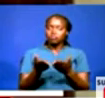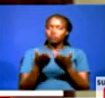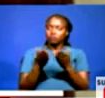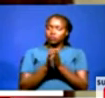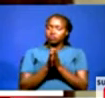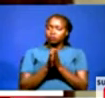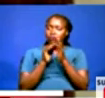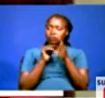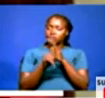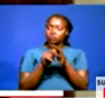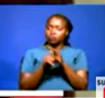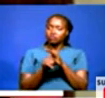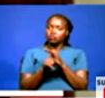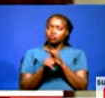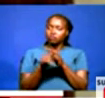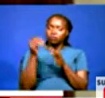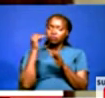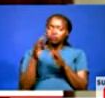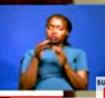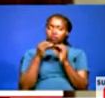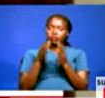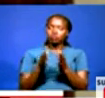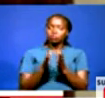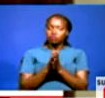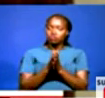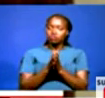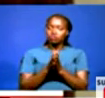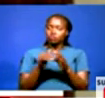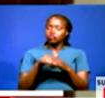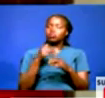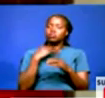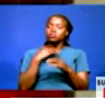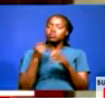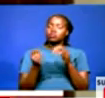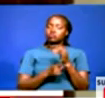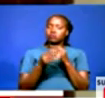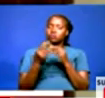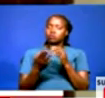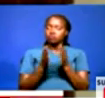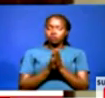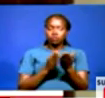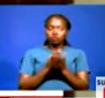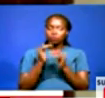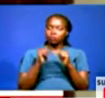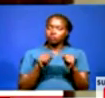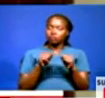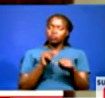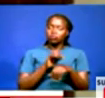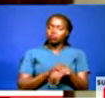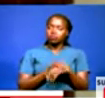and accessibility of information in the desired format and ensuring compliance and good